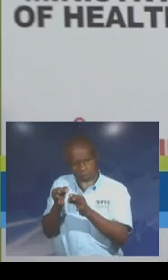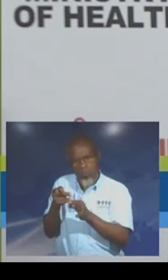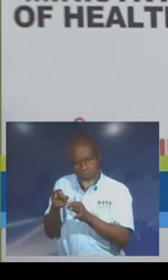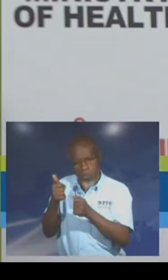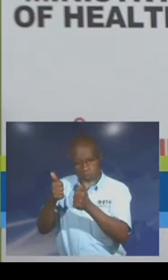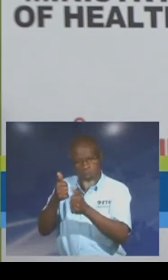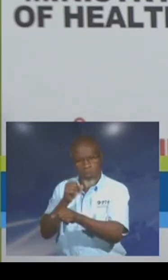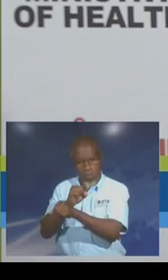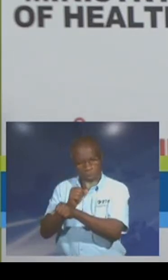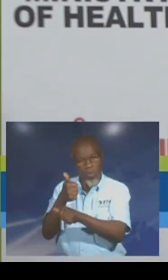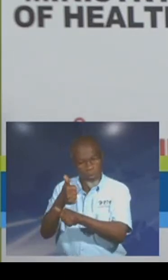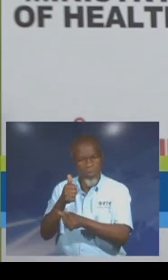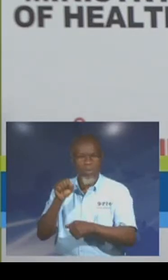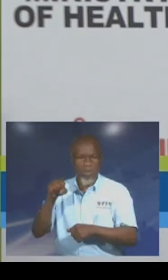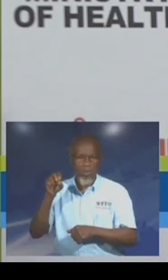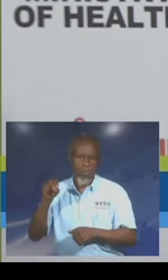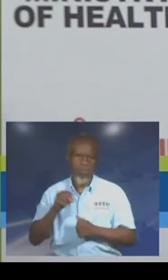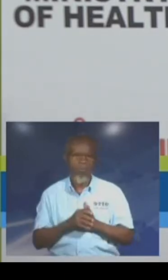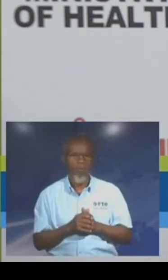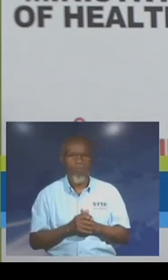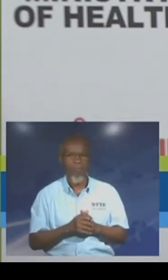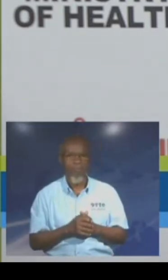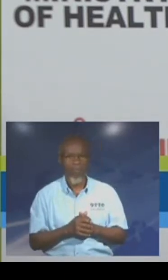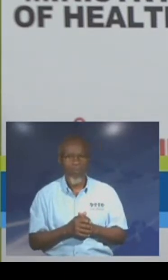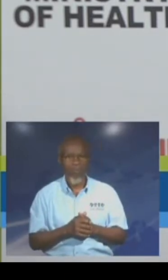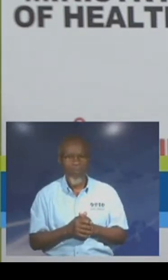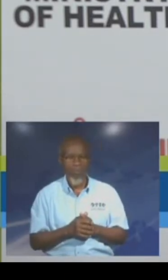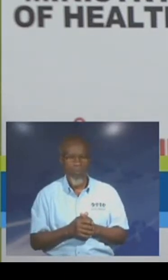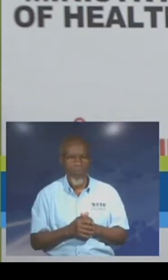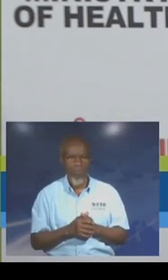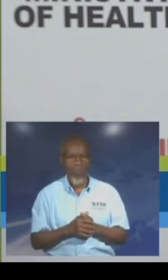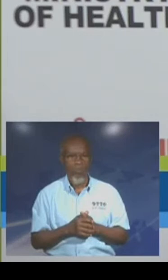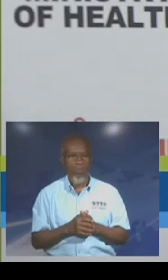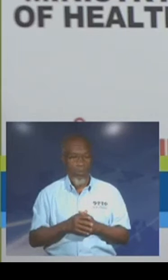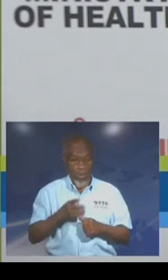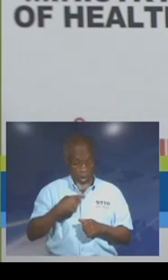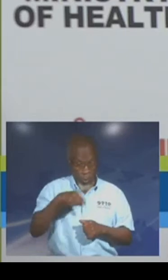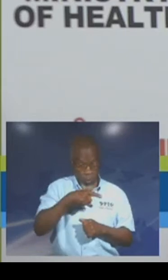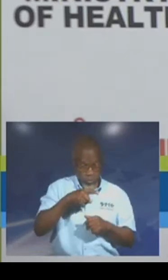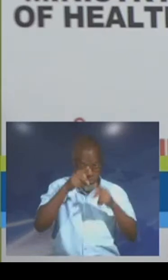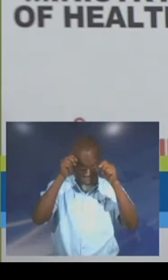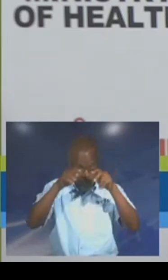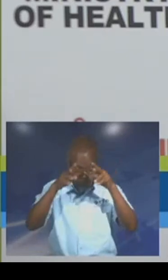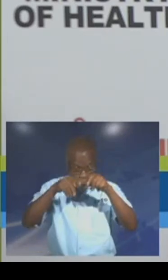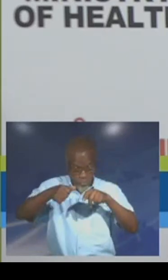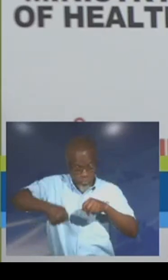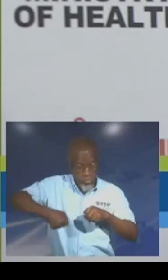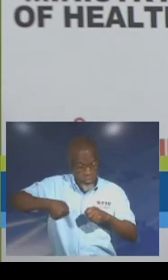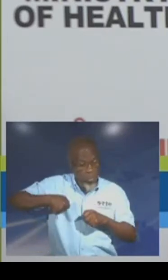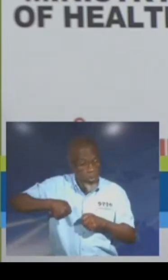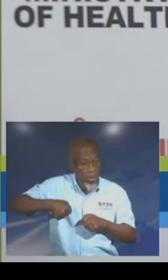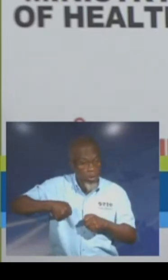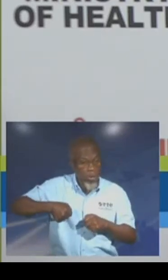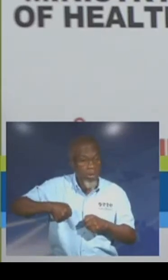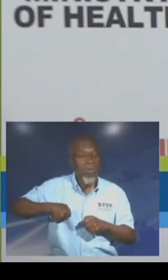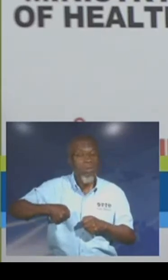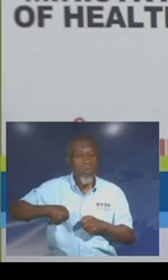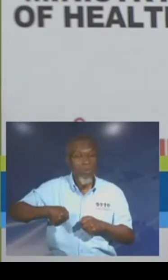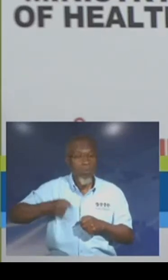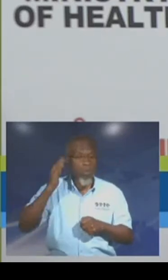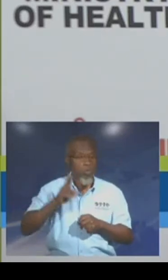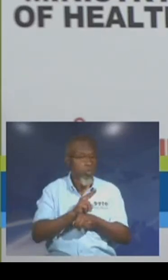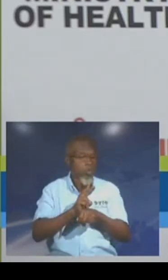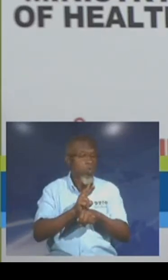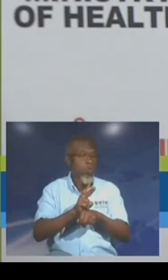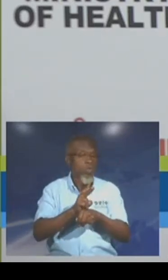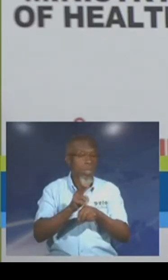turning over to the Ministry of Health today our test kits, which will be used at the Trinidad Public Health